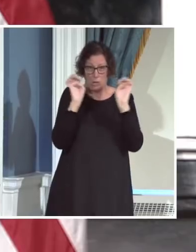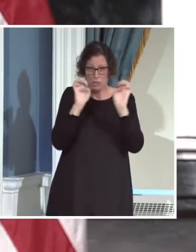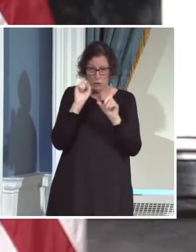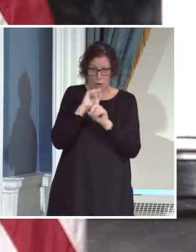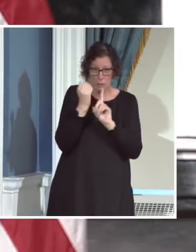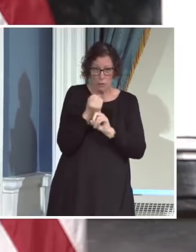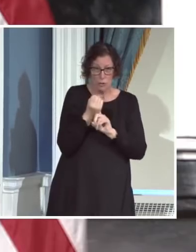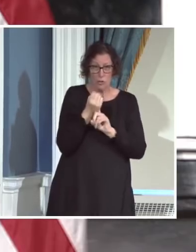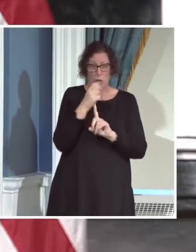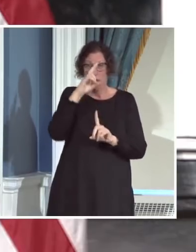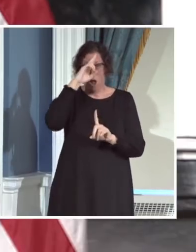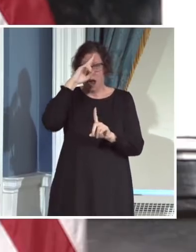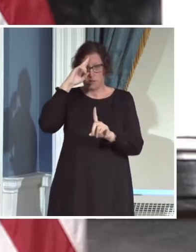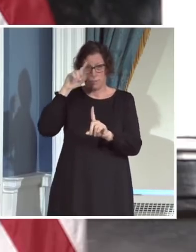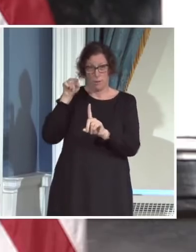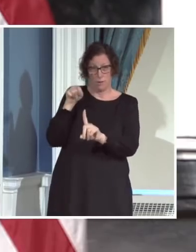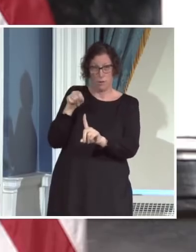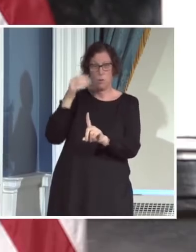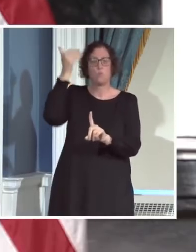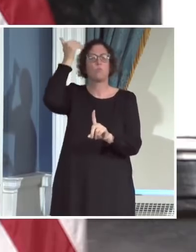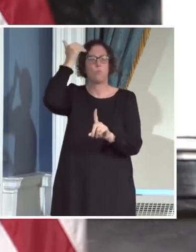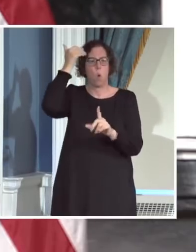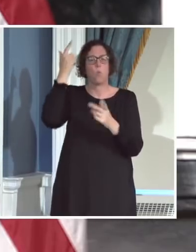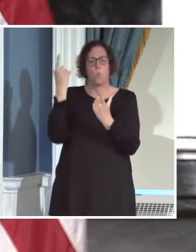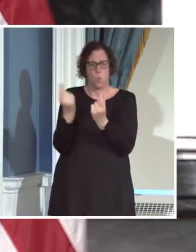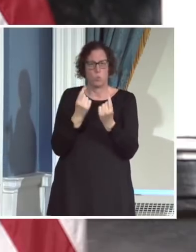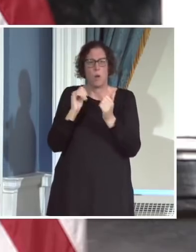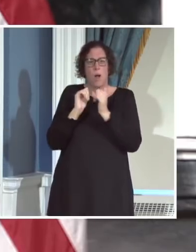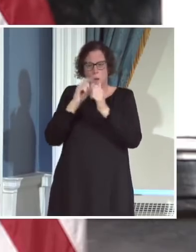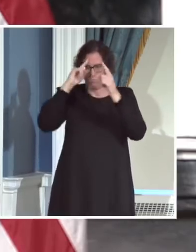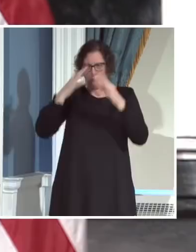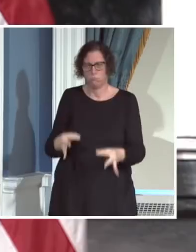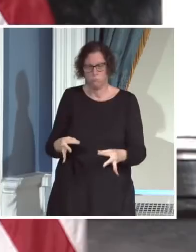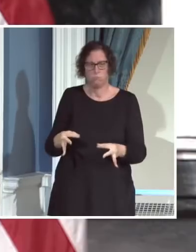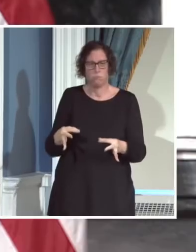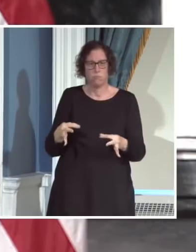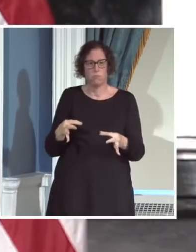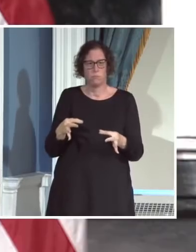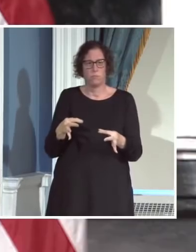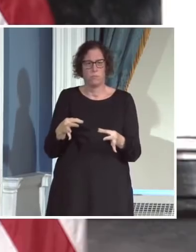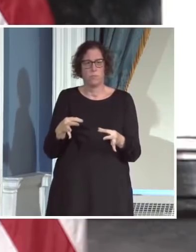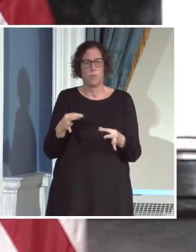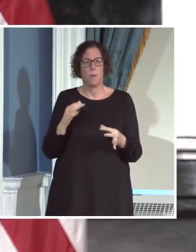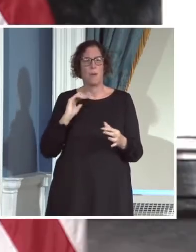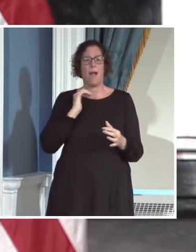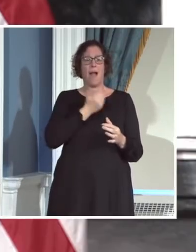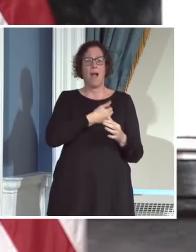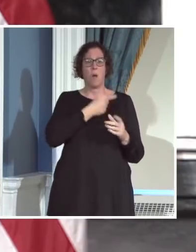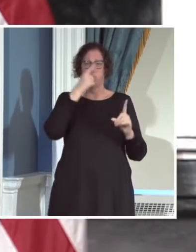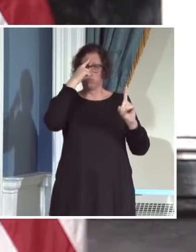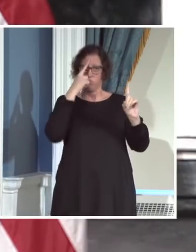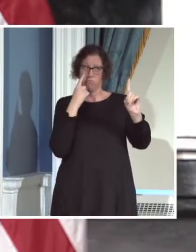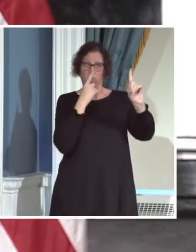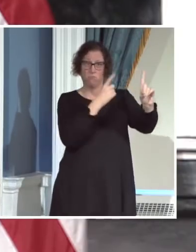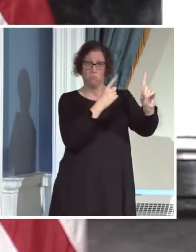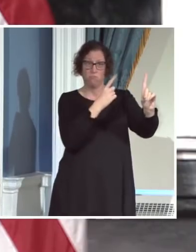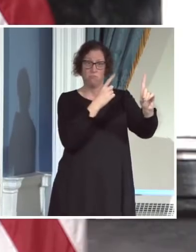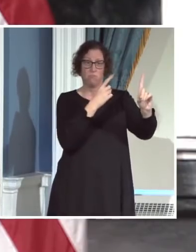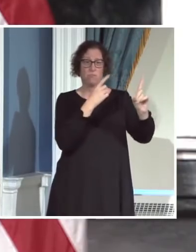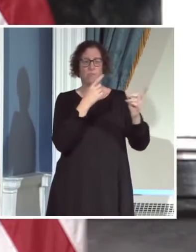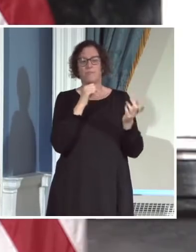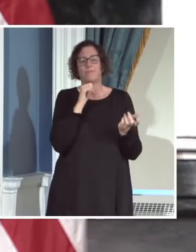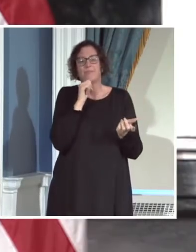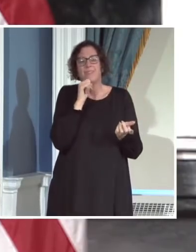But the goal is not to talk about what to do when it's too late. The goal is to